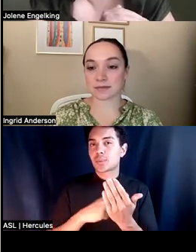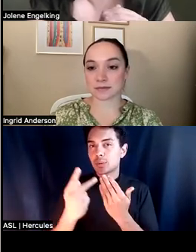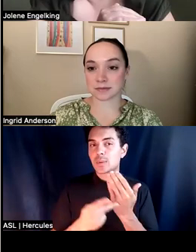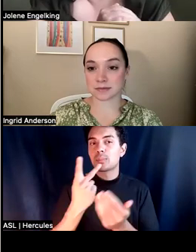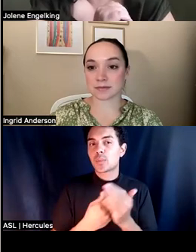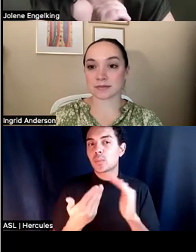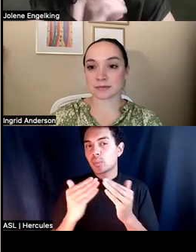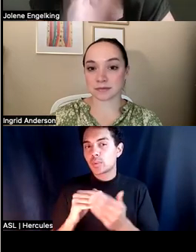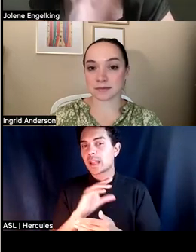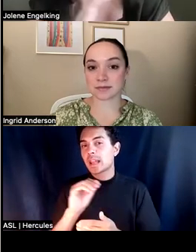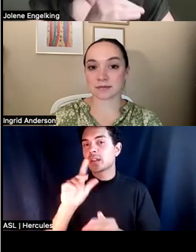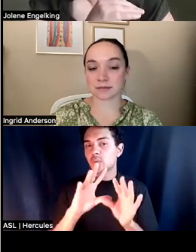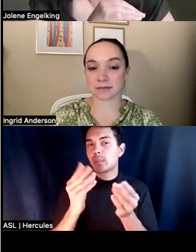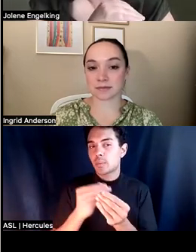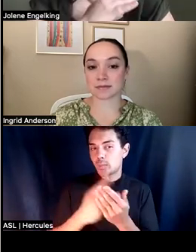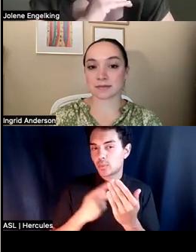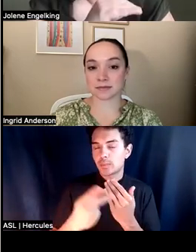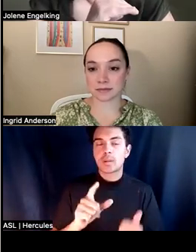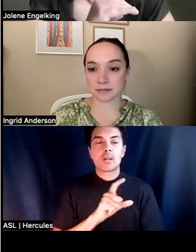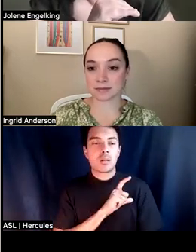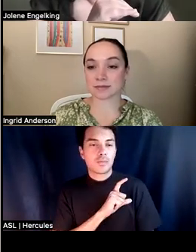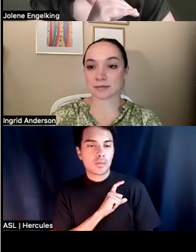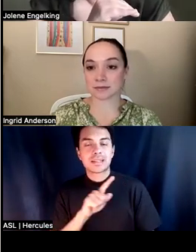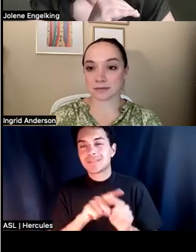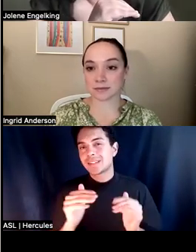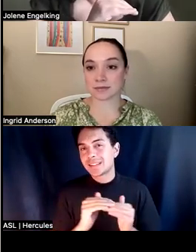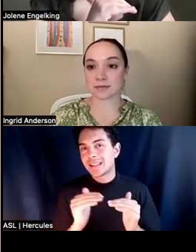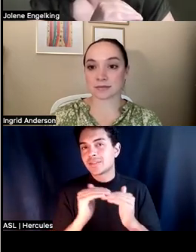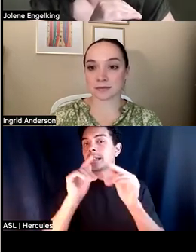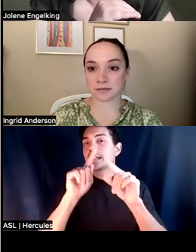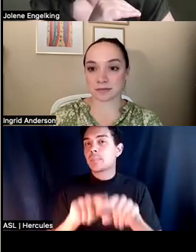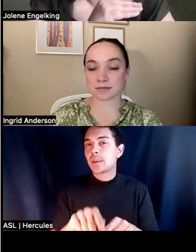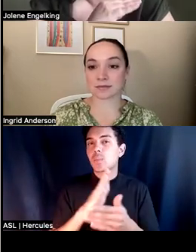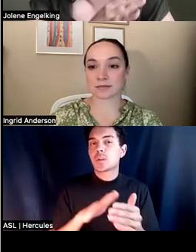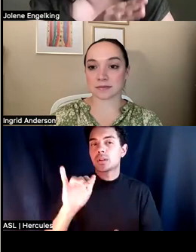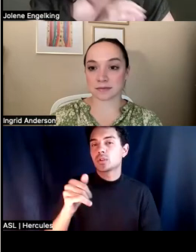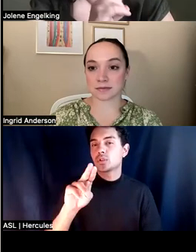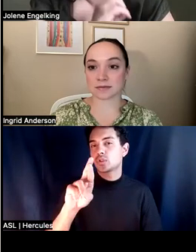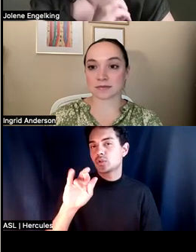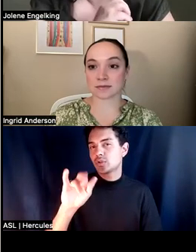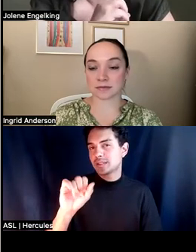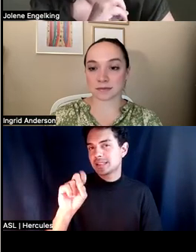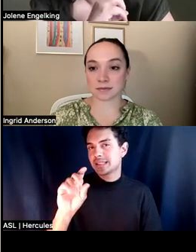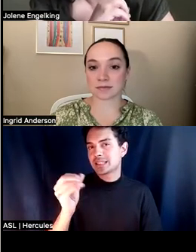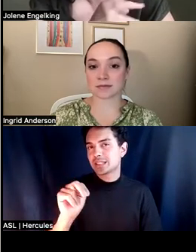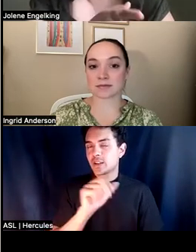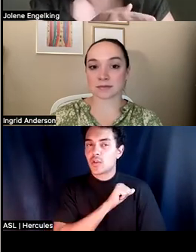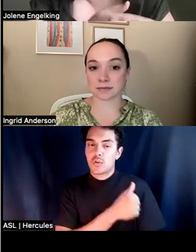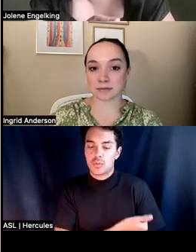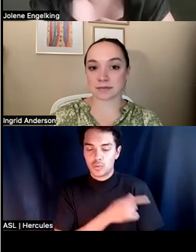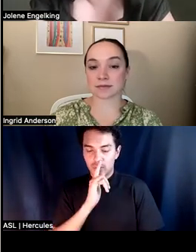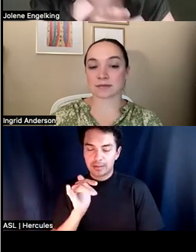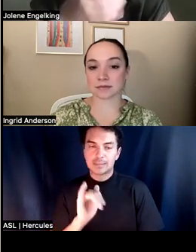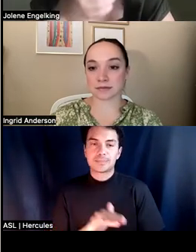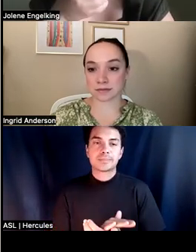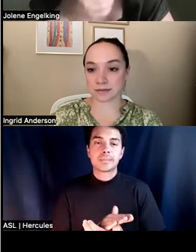tribal programs, law enforcement at the different levels, depending on what the jurisdictional authority is, prosecution